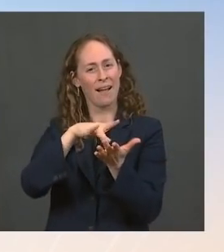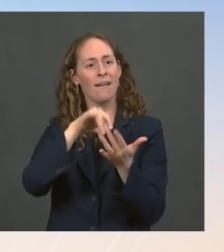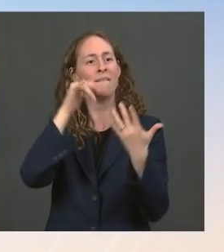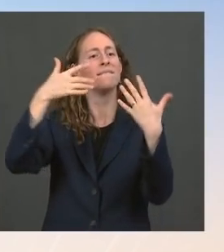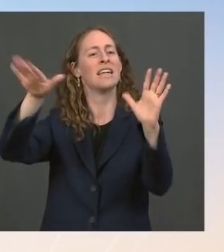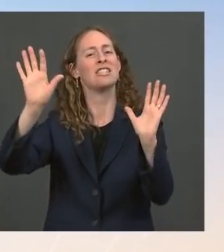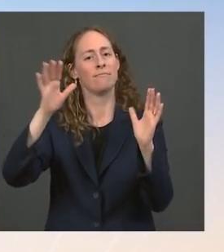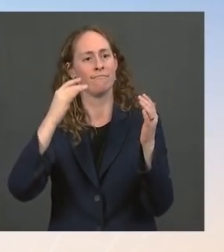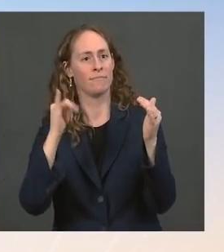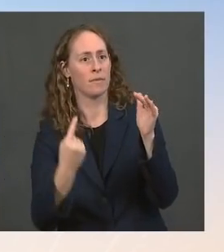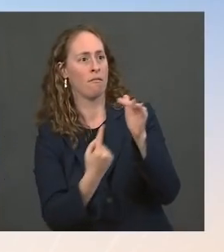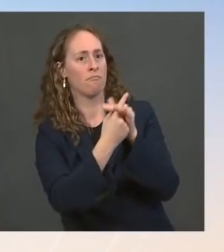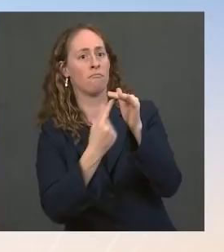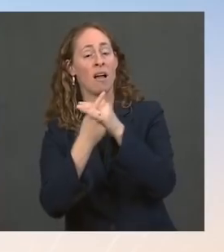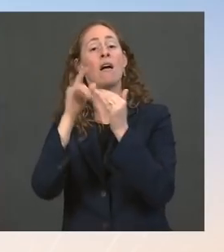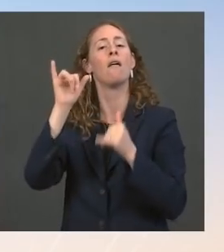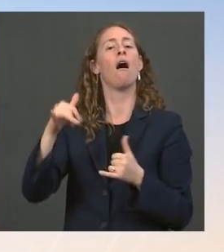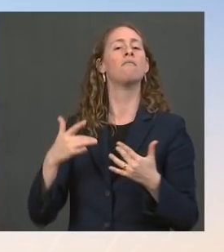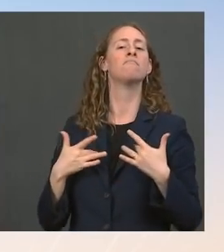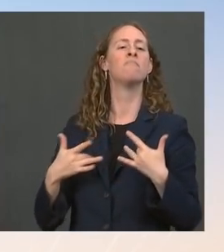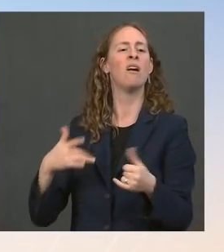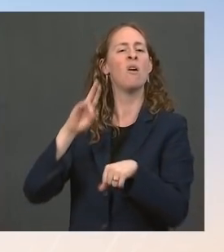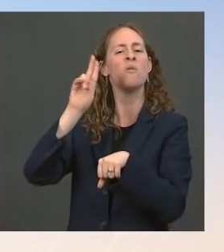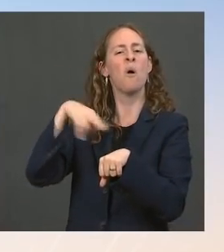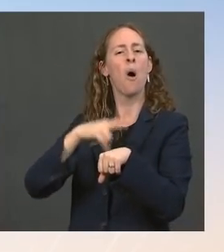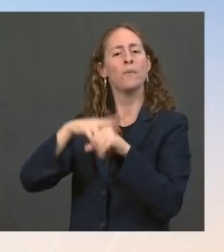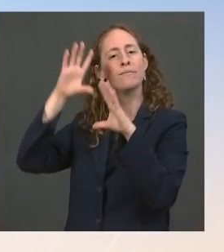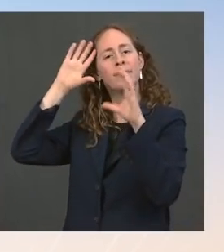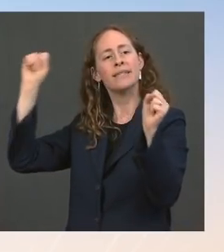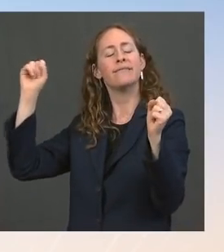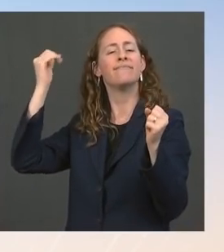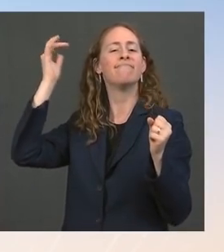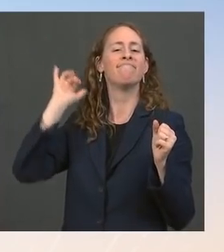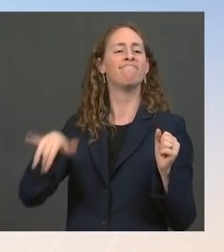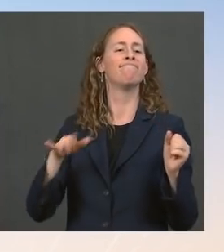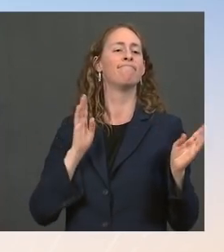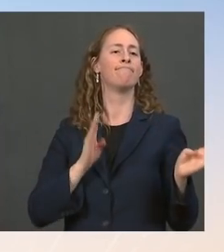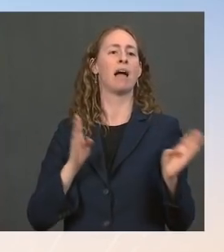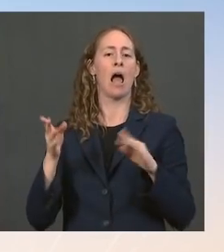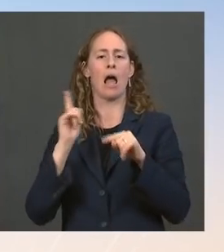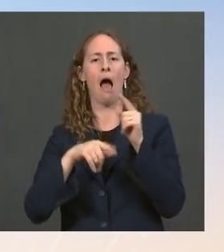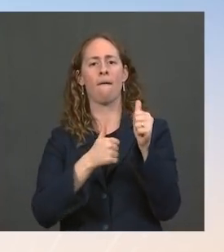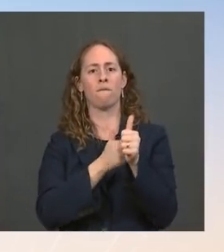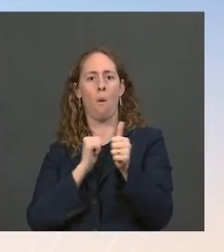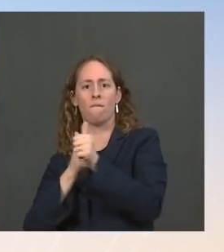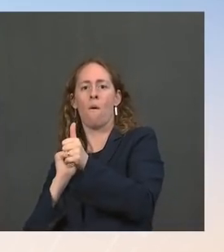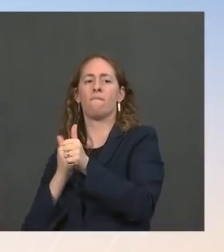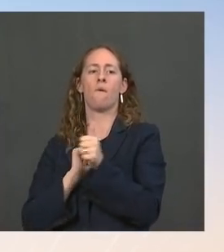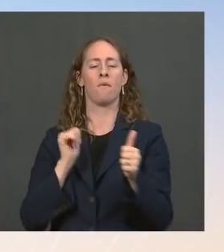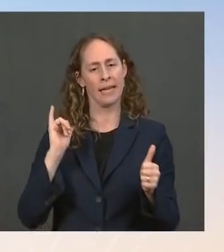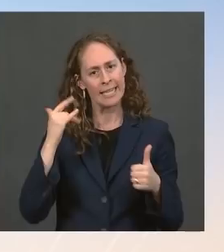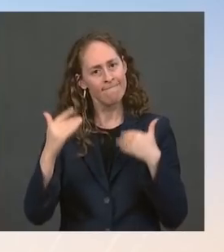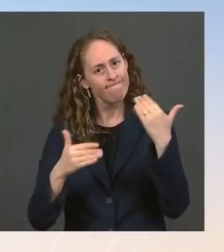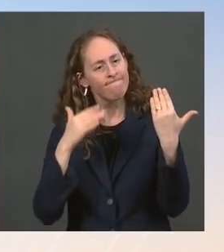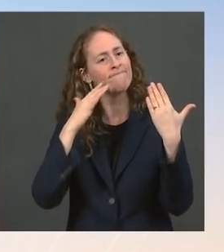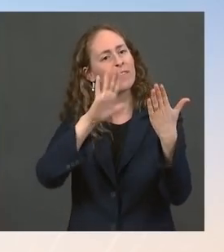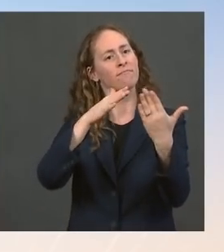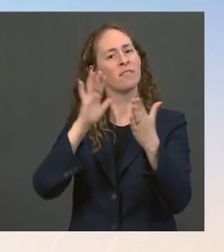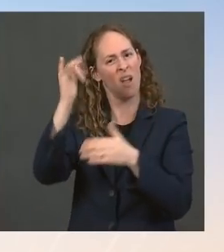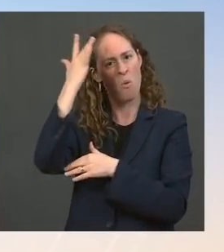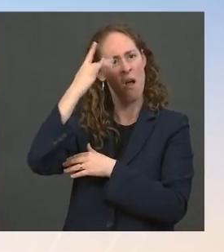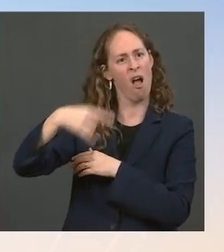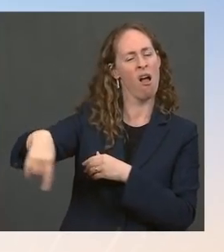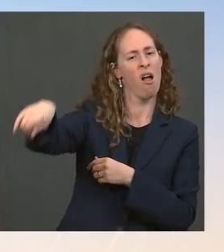what a president should do. That's what an administration should do. We're not going to shy away from that. And that's what people were elected him to get through. Go